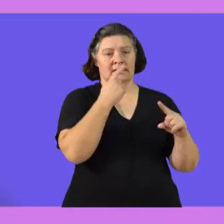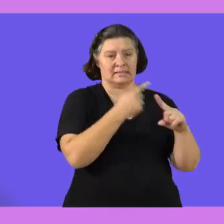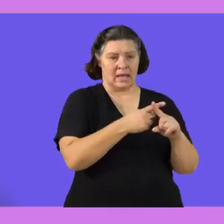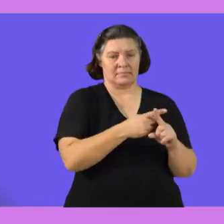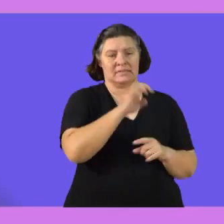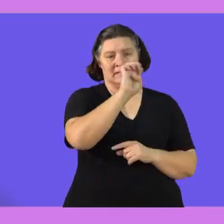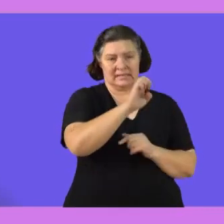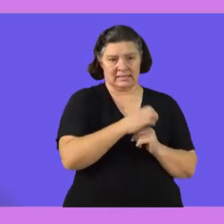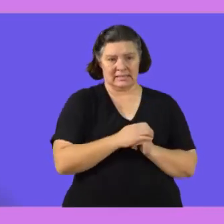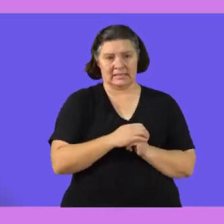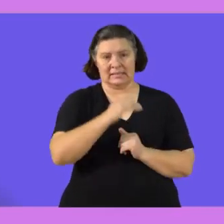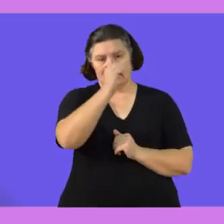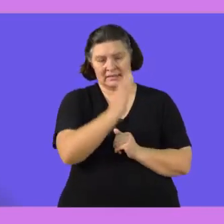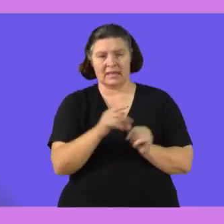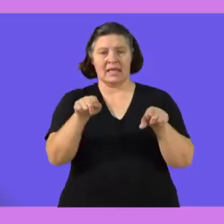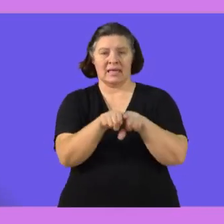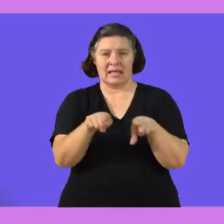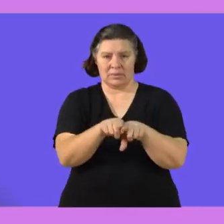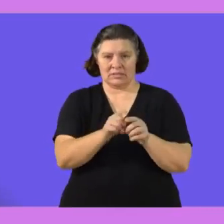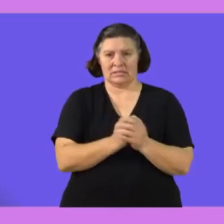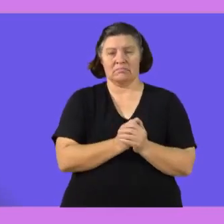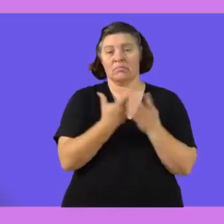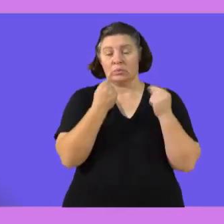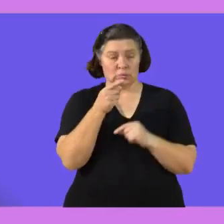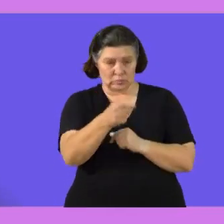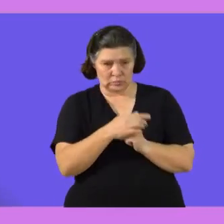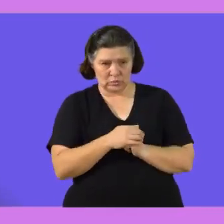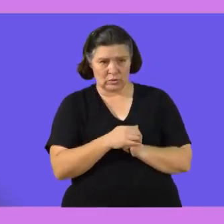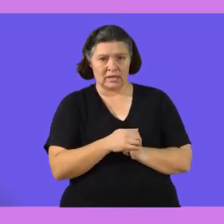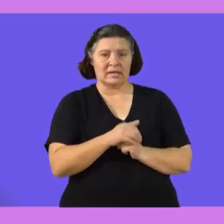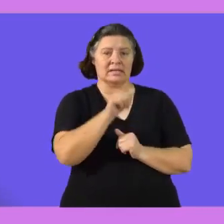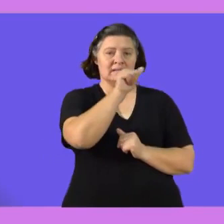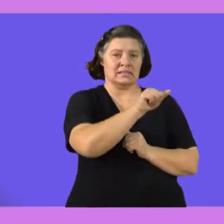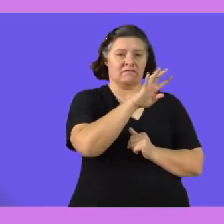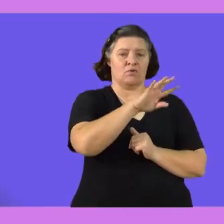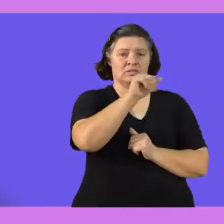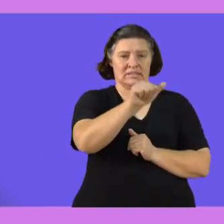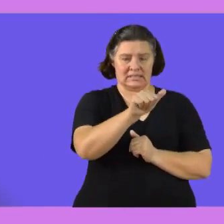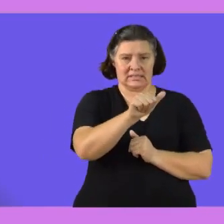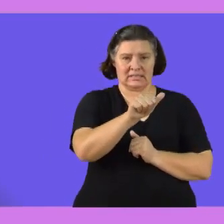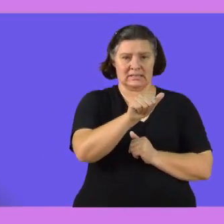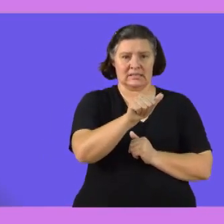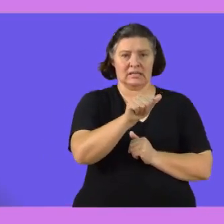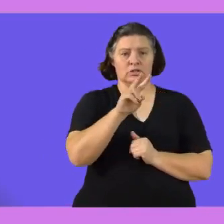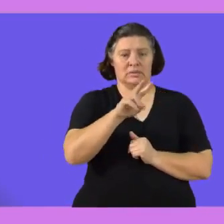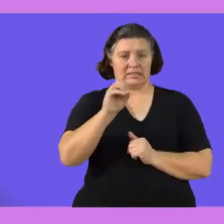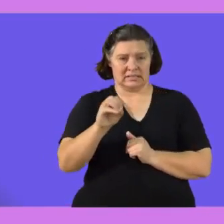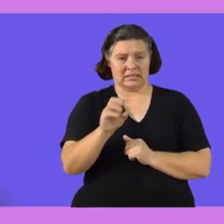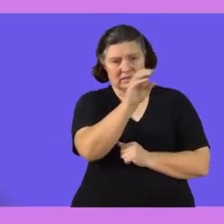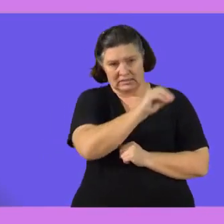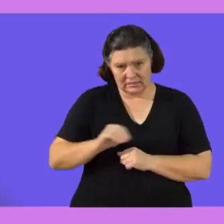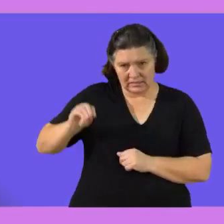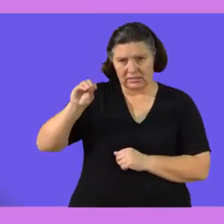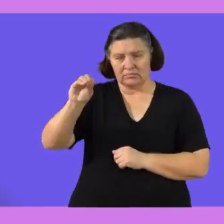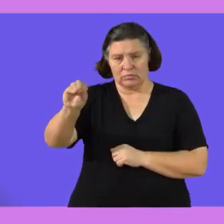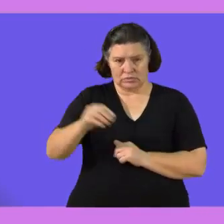multiplied by E equals to, so as soon as I do this, I take the 646 this here, I take it to the